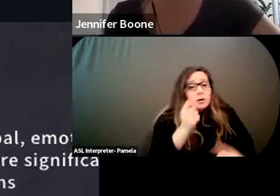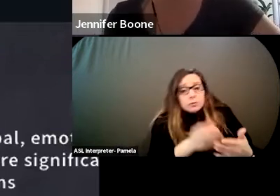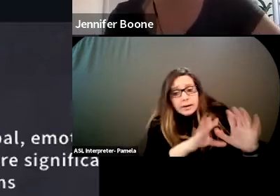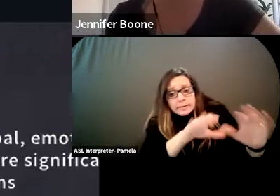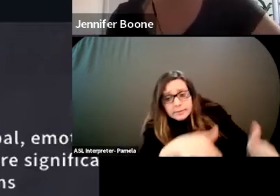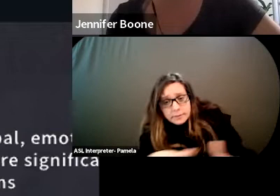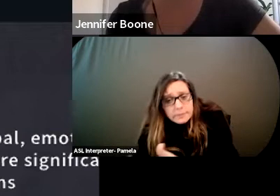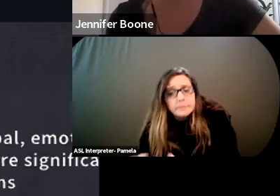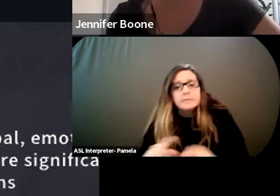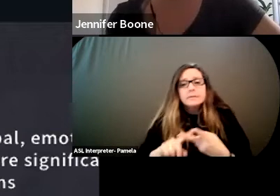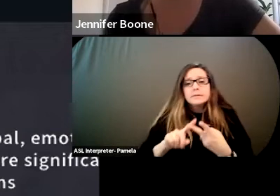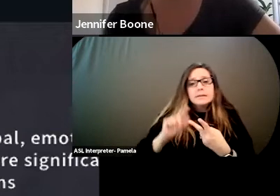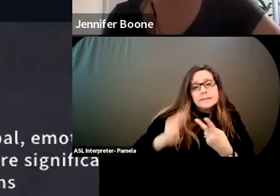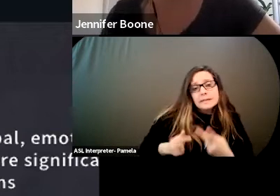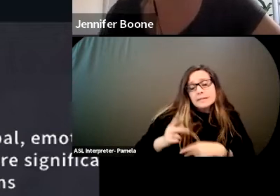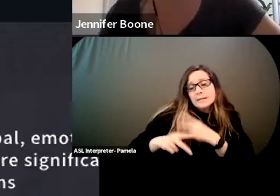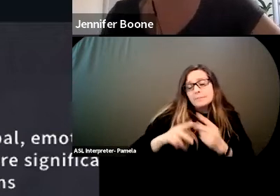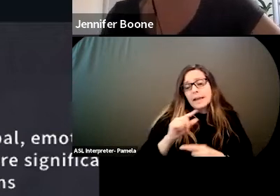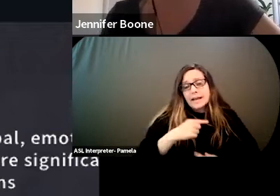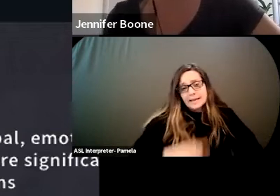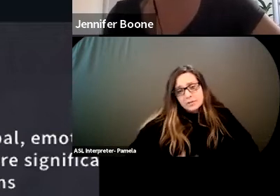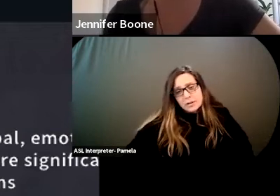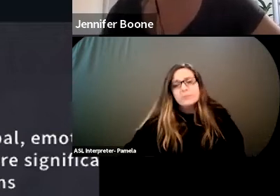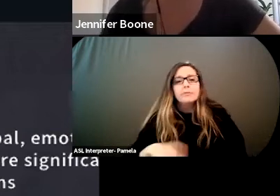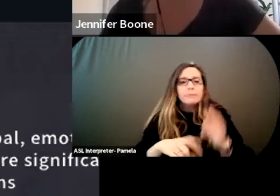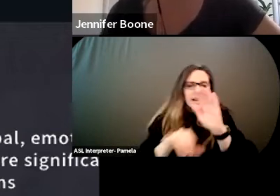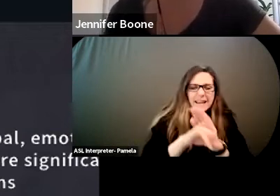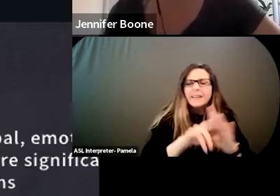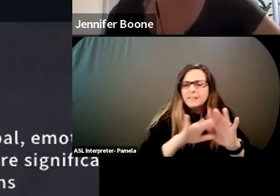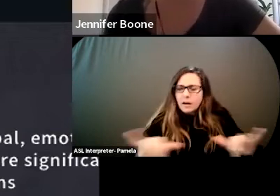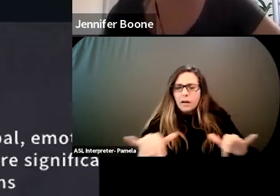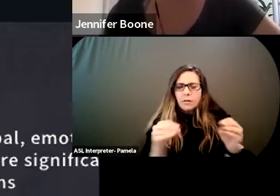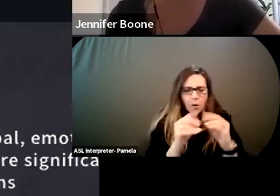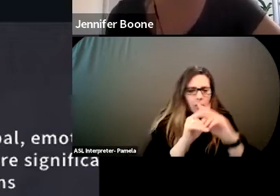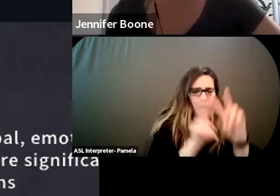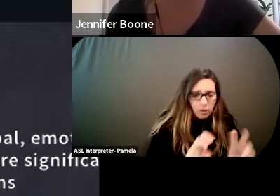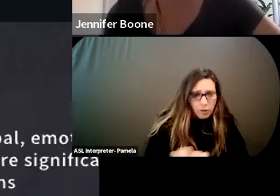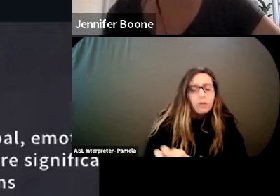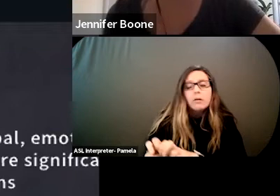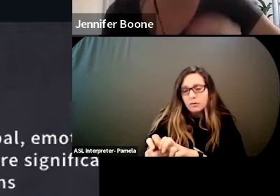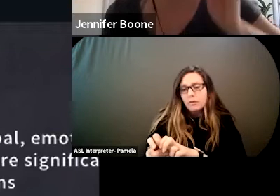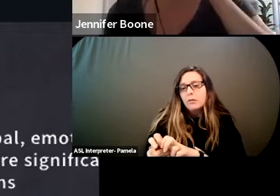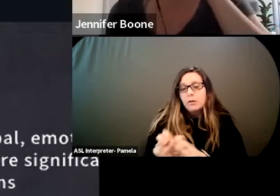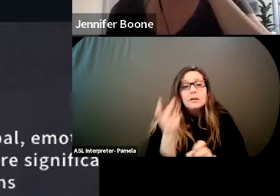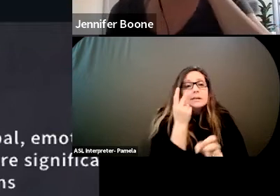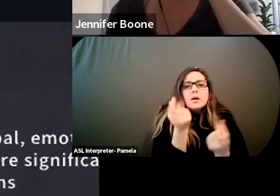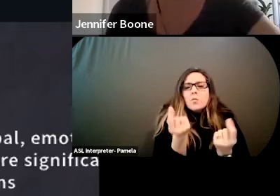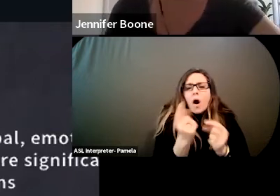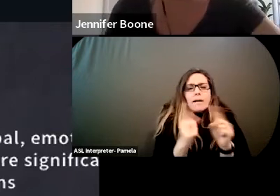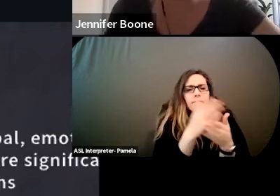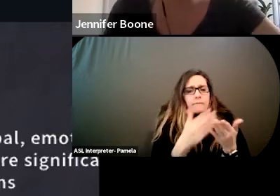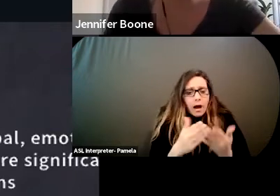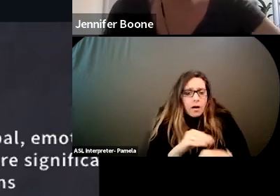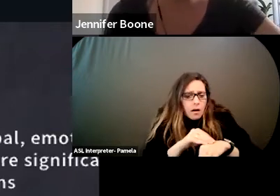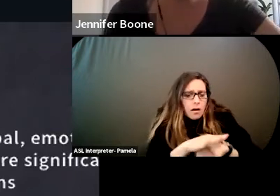are at higher risk of intimate partner violence, and minority ethnicities experience additional levels of minority stress, which could contribute to their